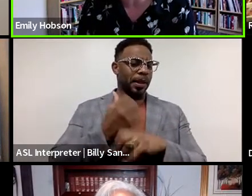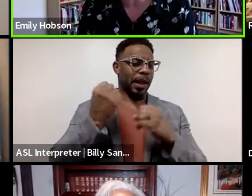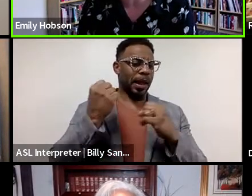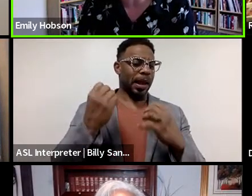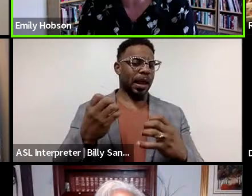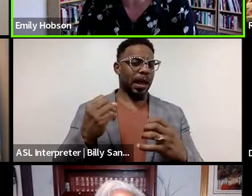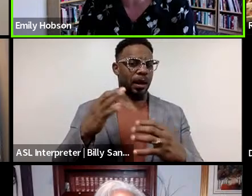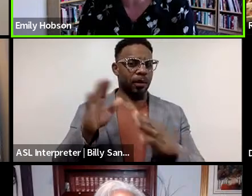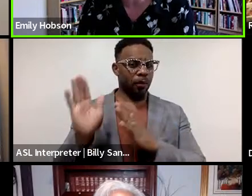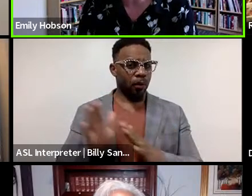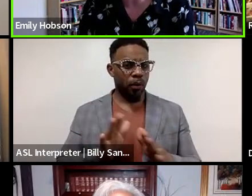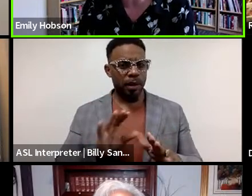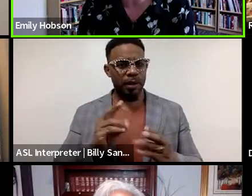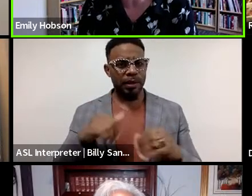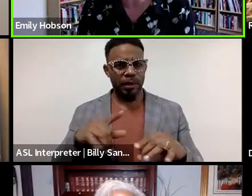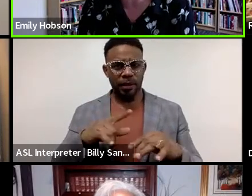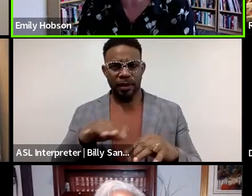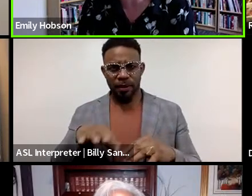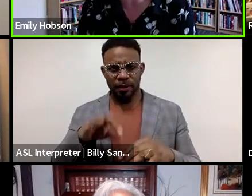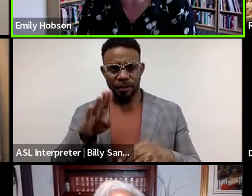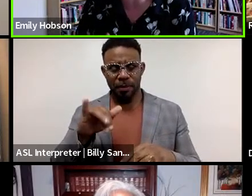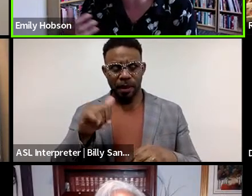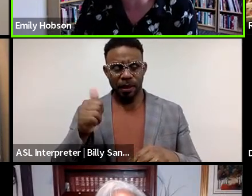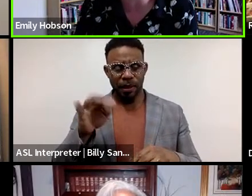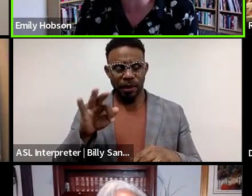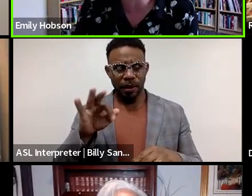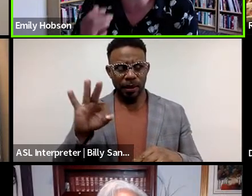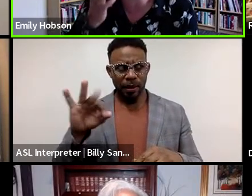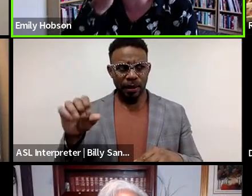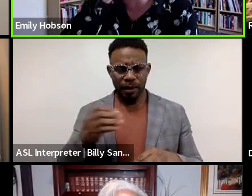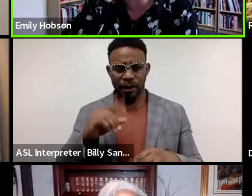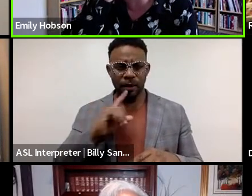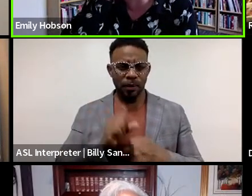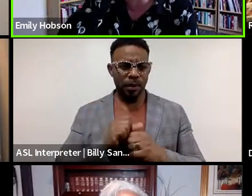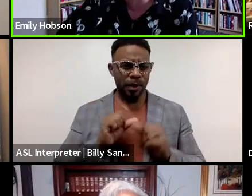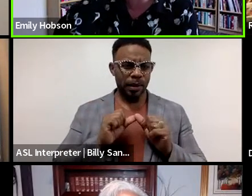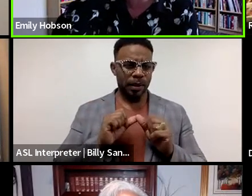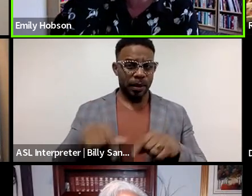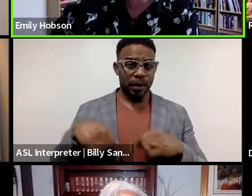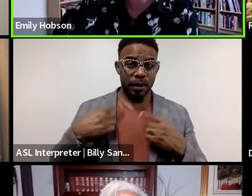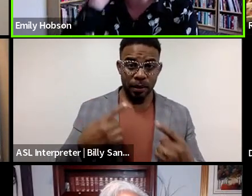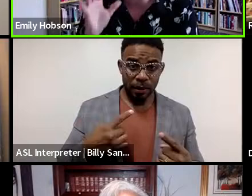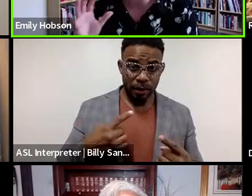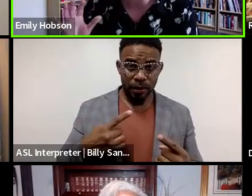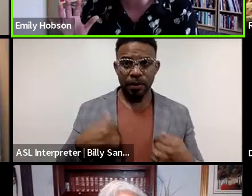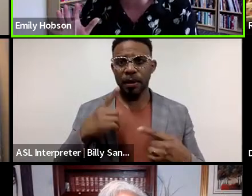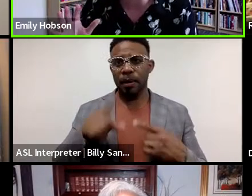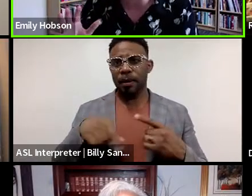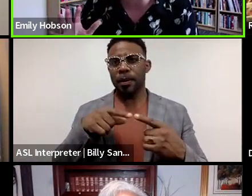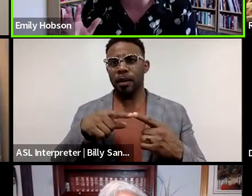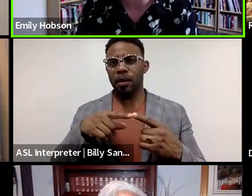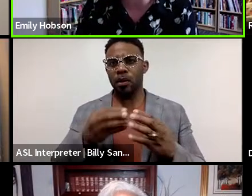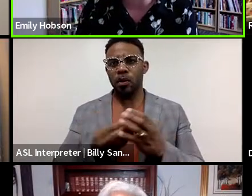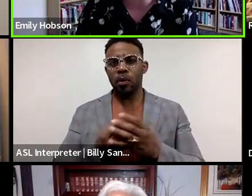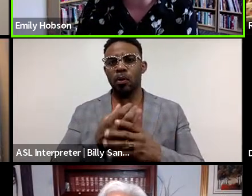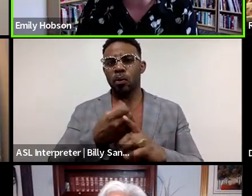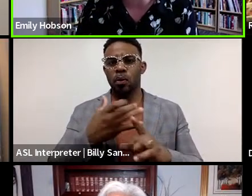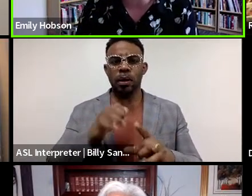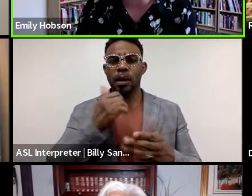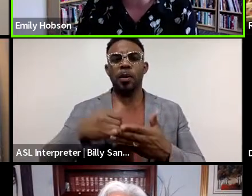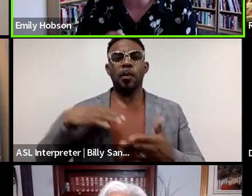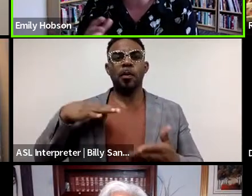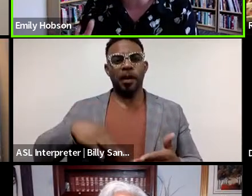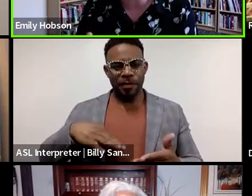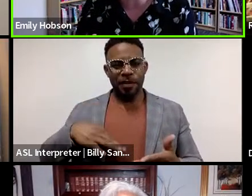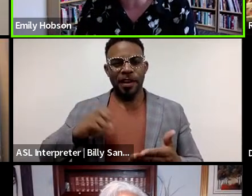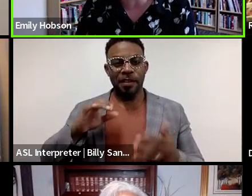of organizing settings by the 1990s and that really has continued since has been about the growing